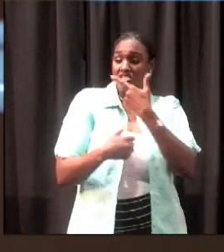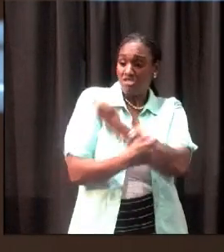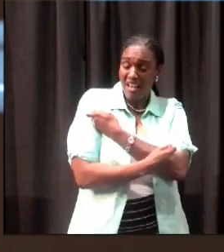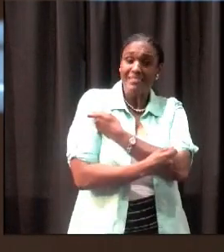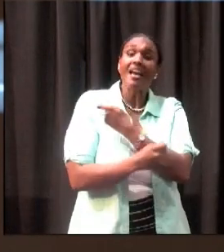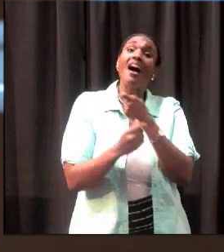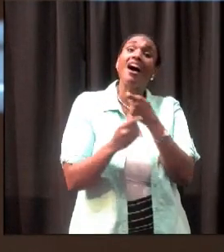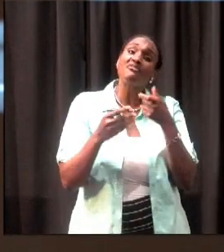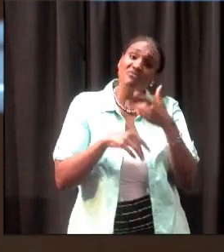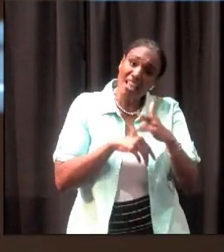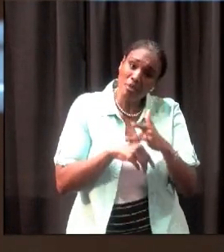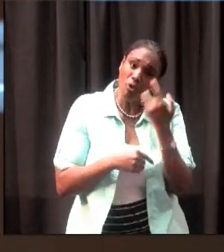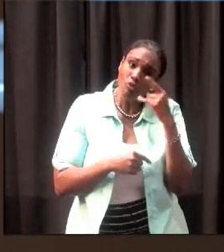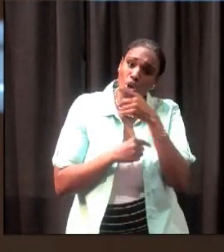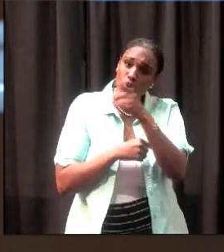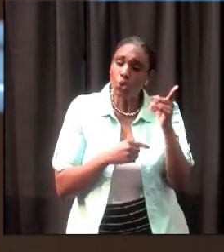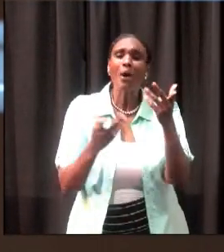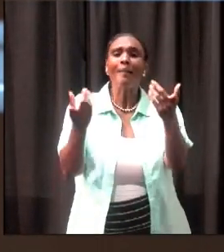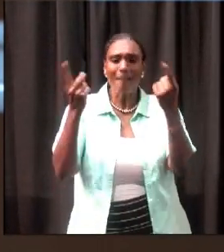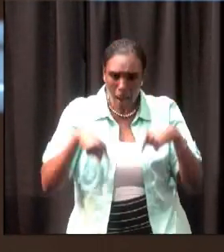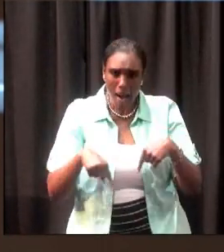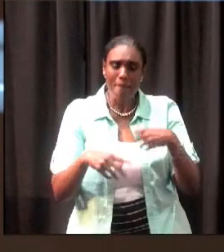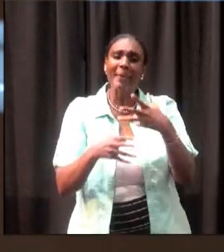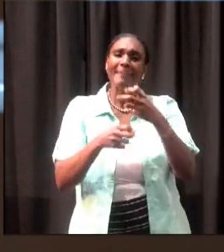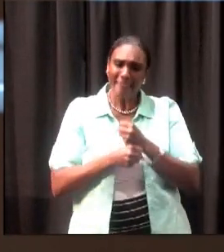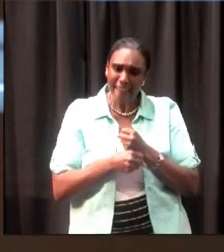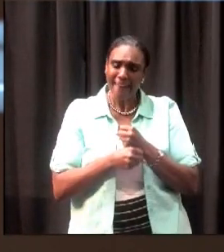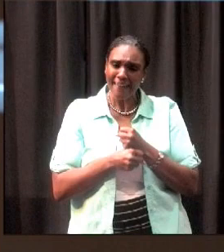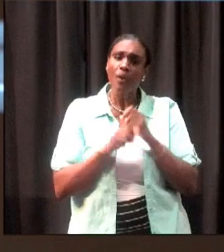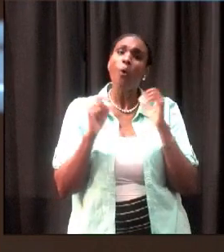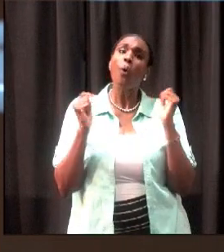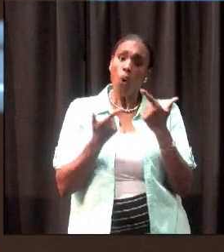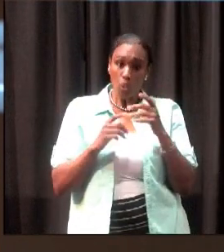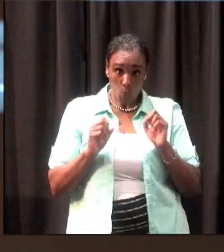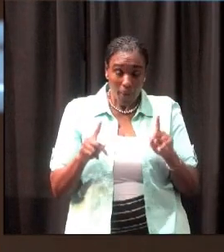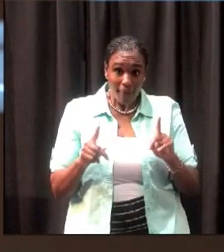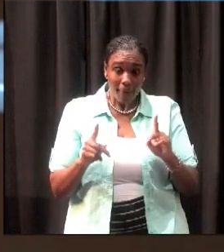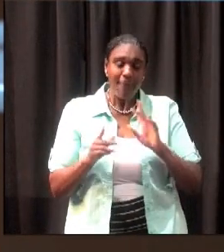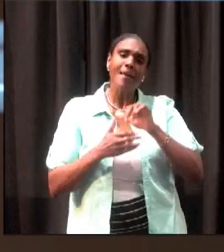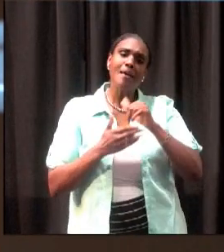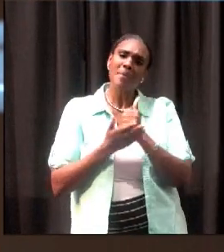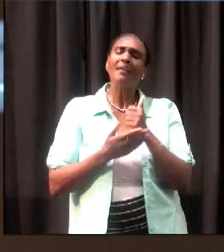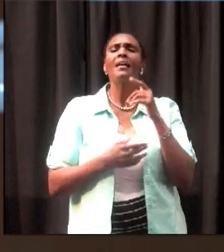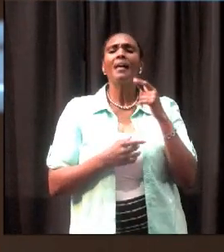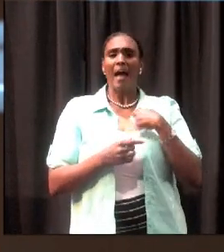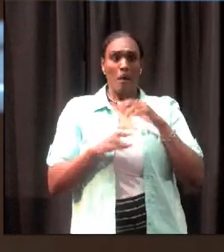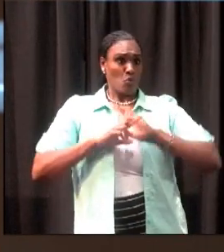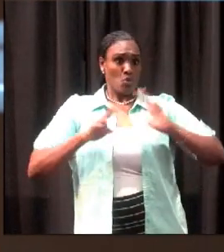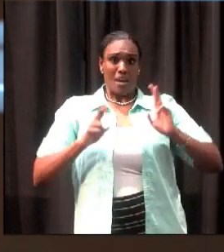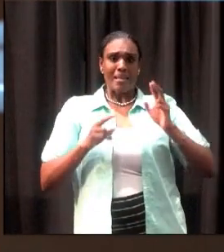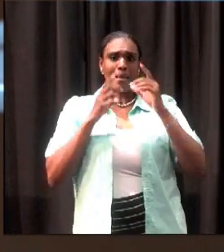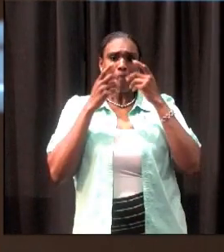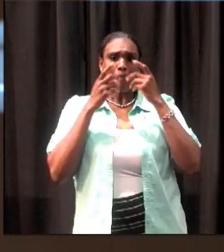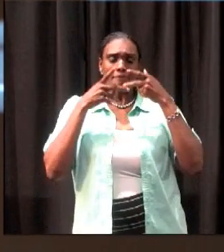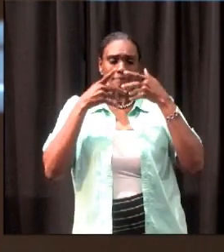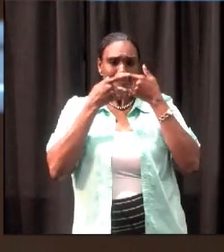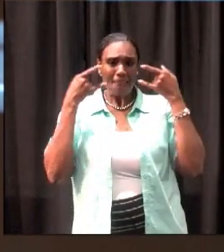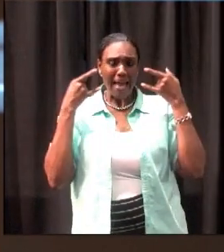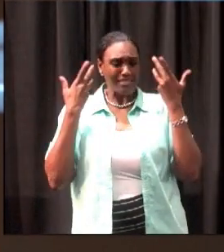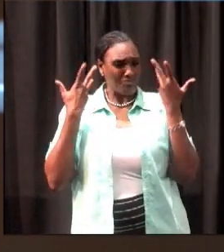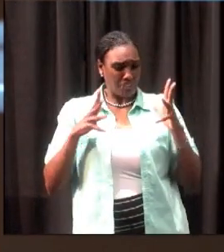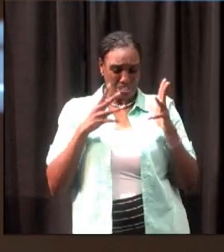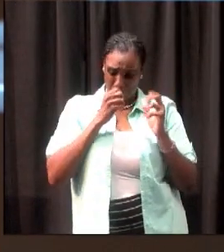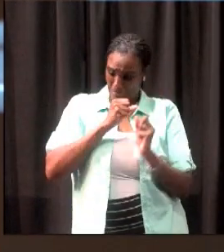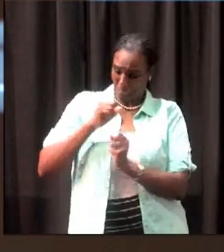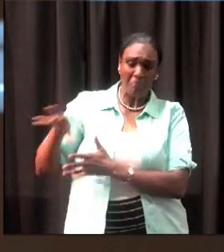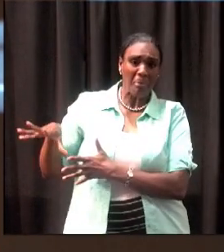get it. And so we want to make sure that we all can get it. Amen. So that we can feel, I'm ready to take these masks off. I'm ready to